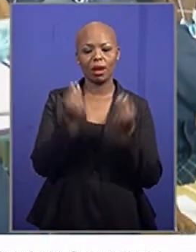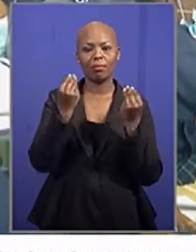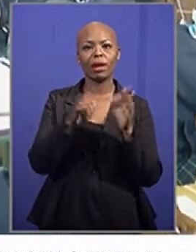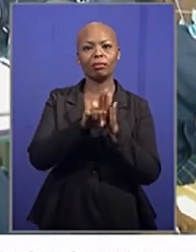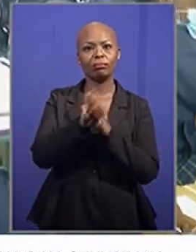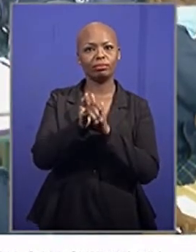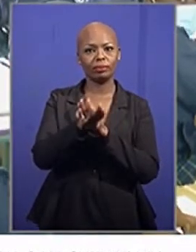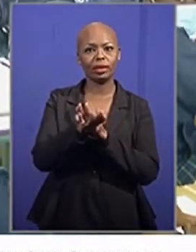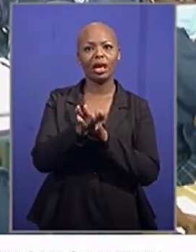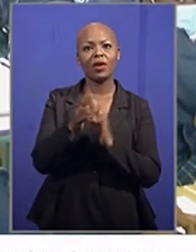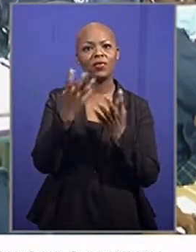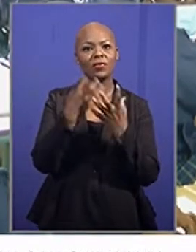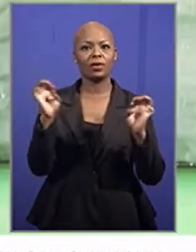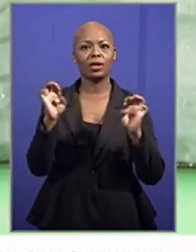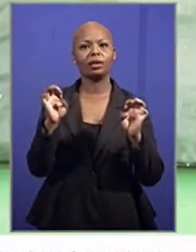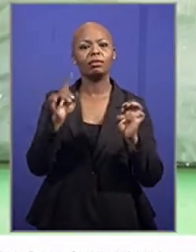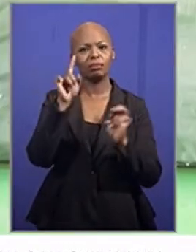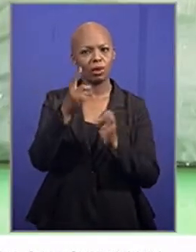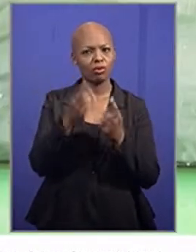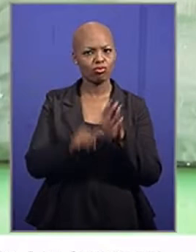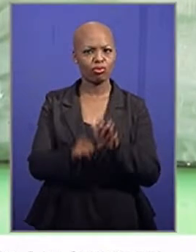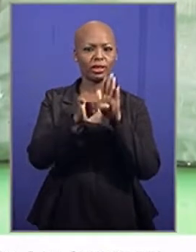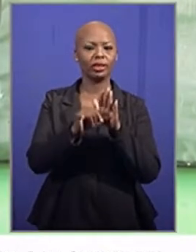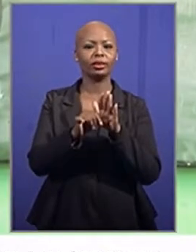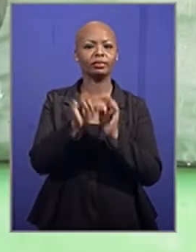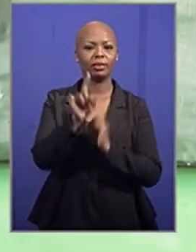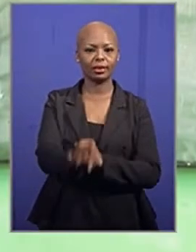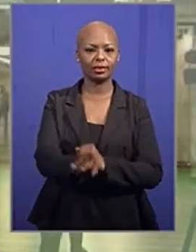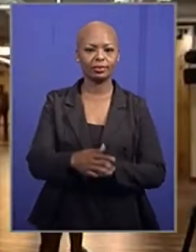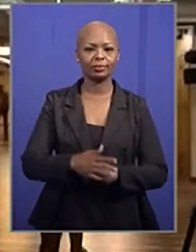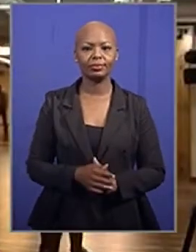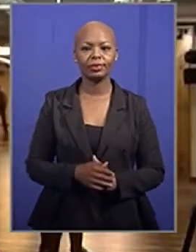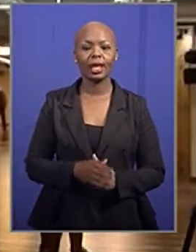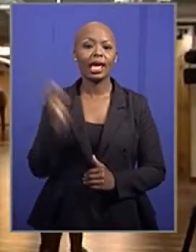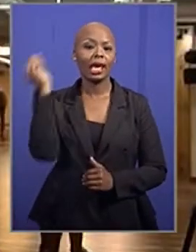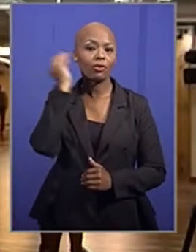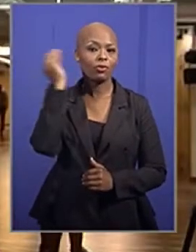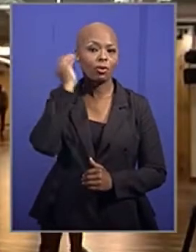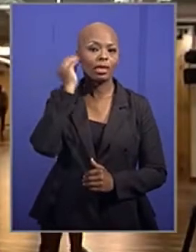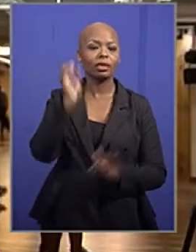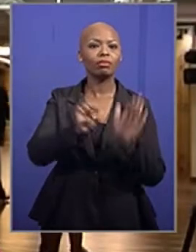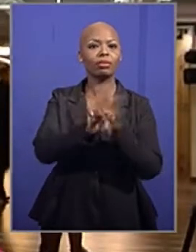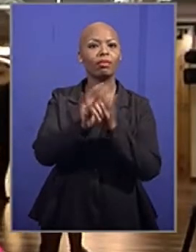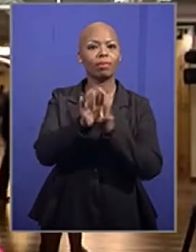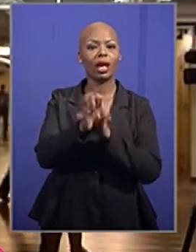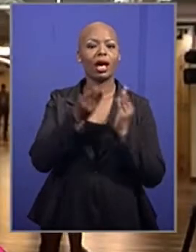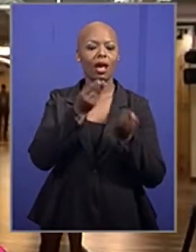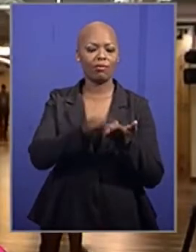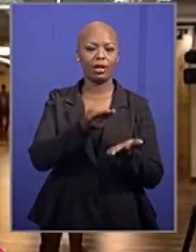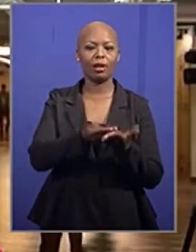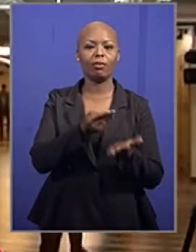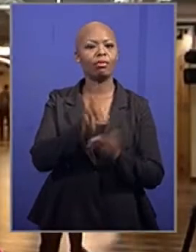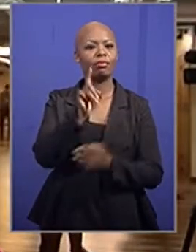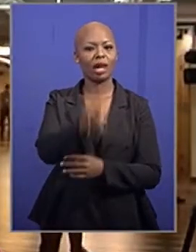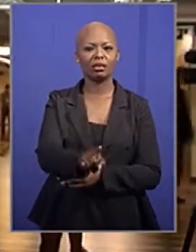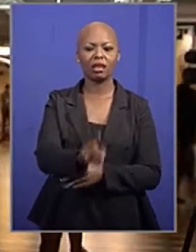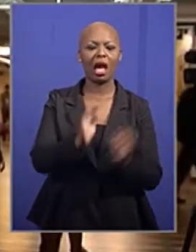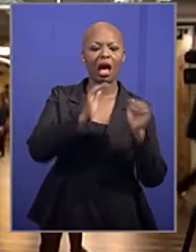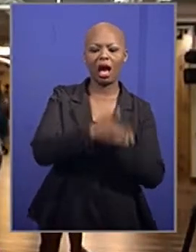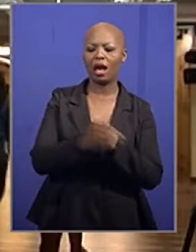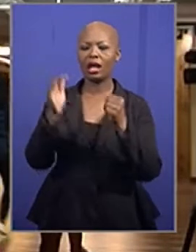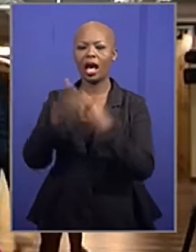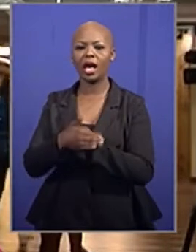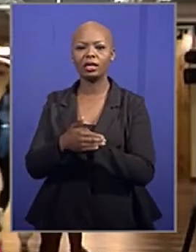di bohlokwa go feta bosephiri wa motho. By having this information publicly available, it cannot be hidden which schools